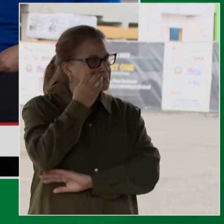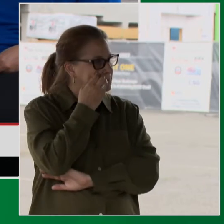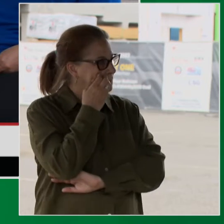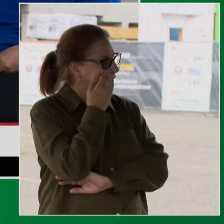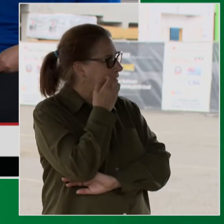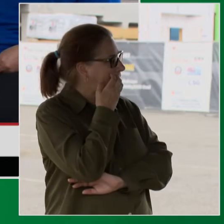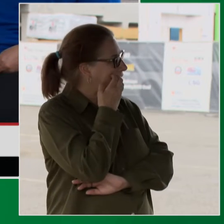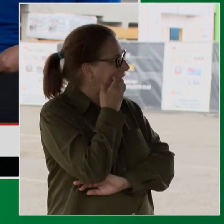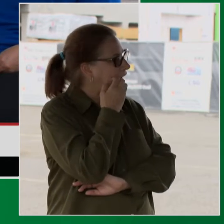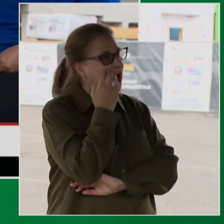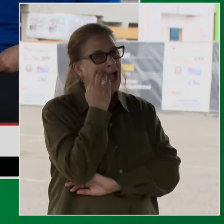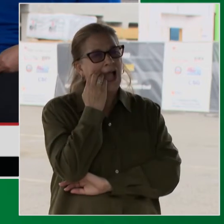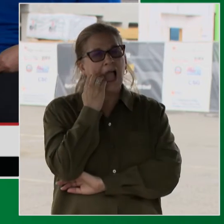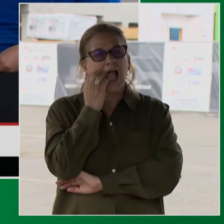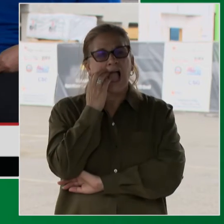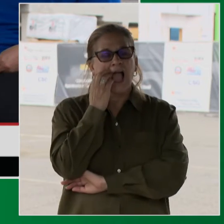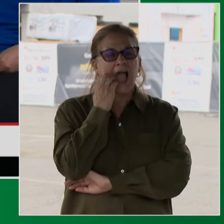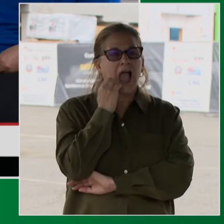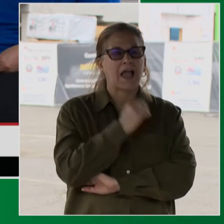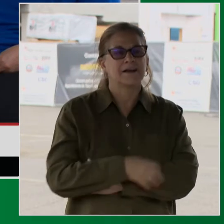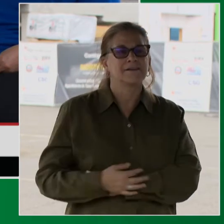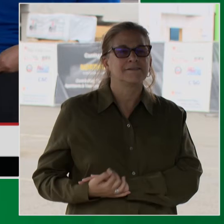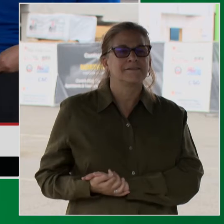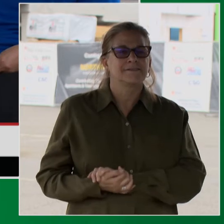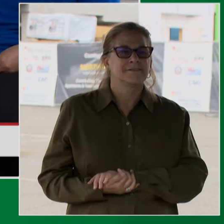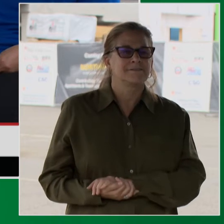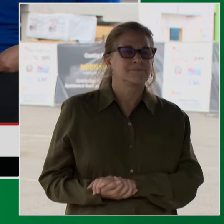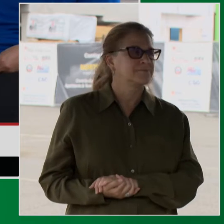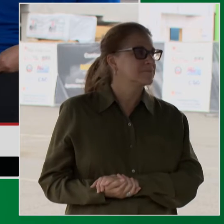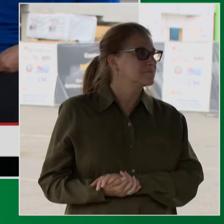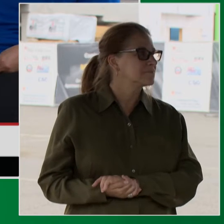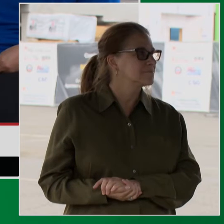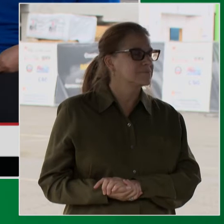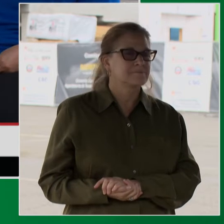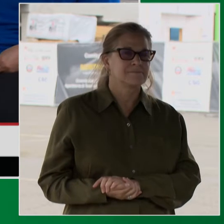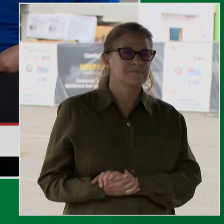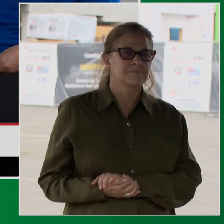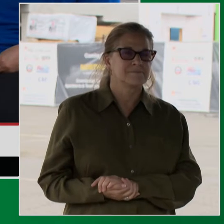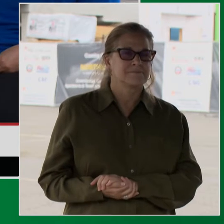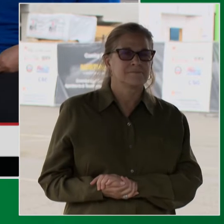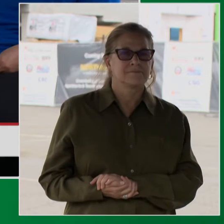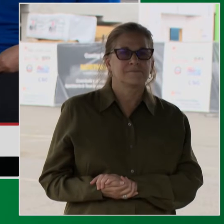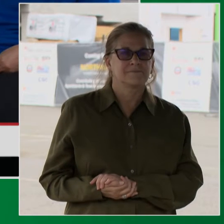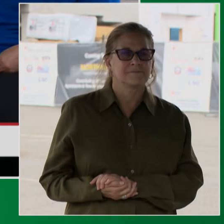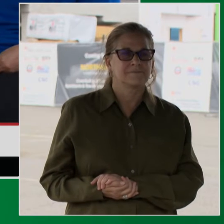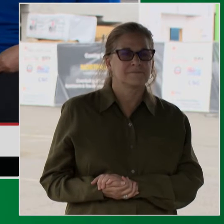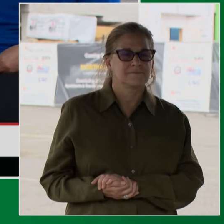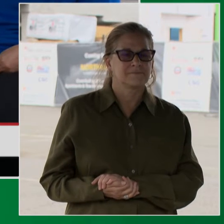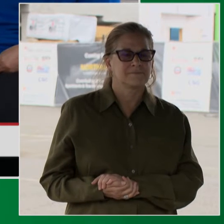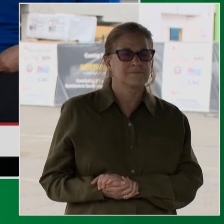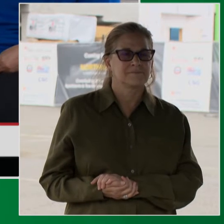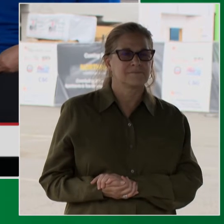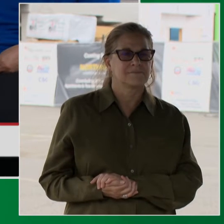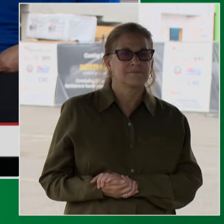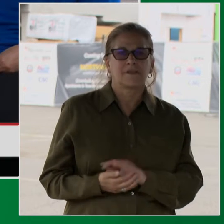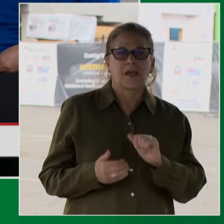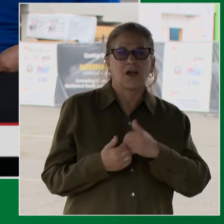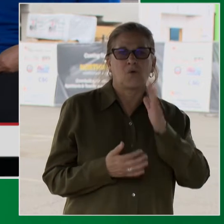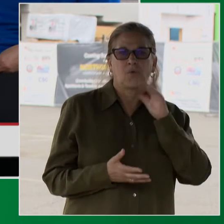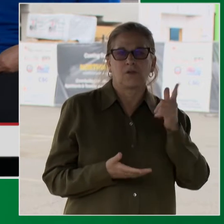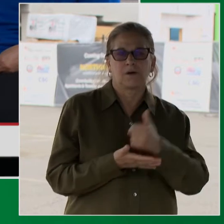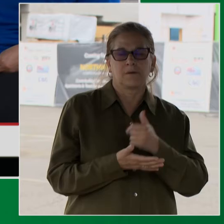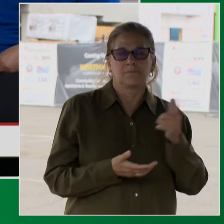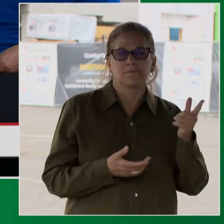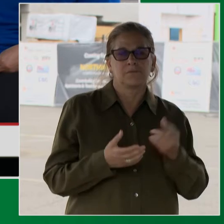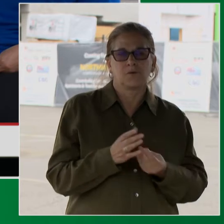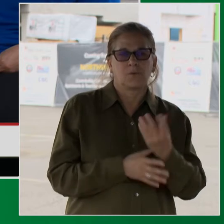council members may have questions about how this is going to help our businesses. What would you say is kind of the 60-second elevator